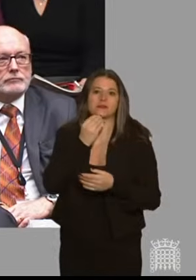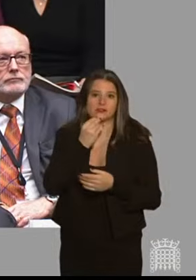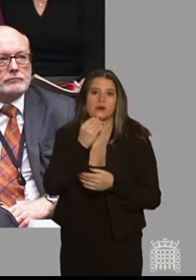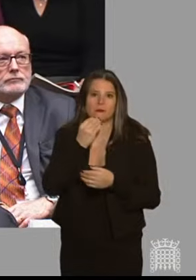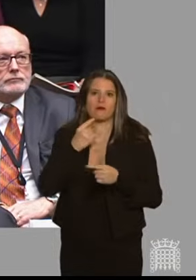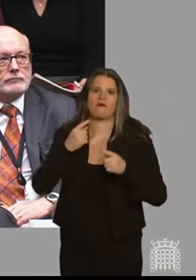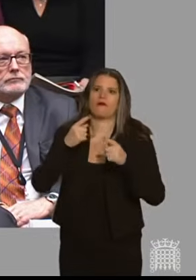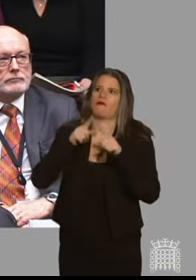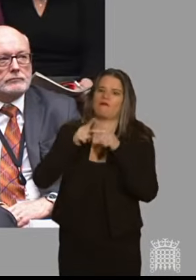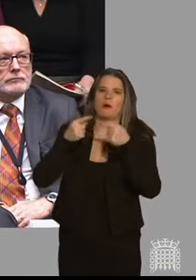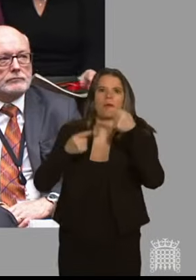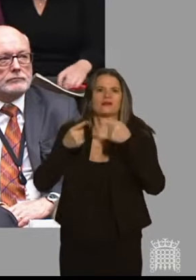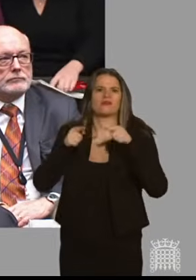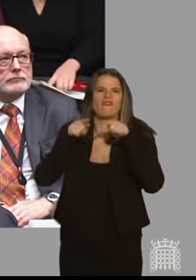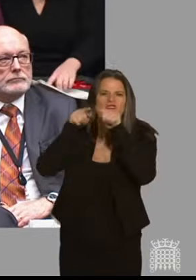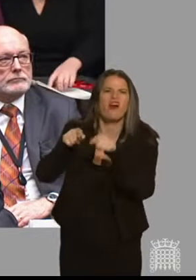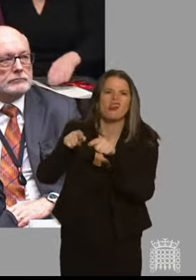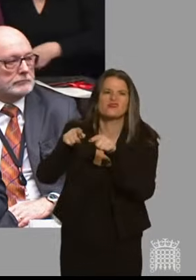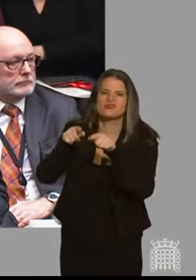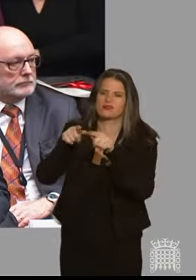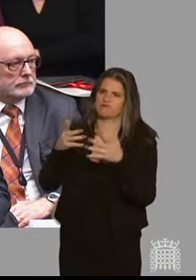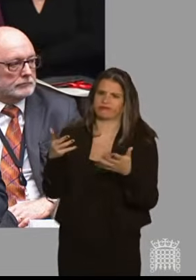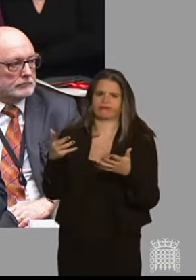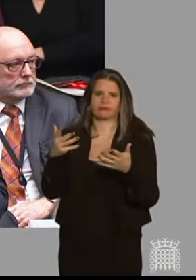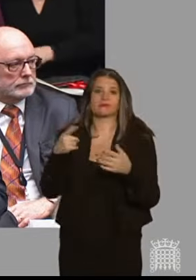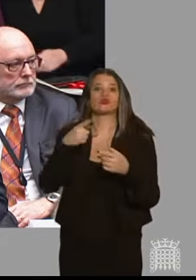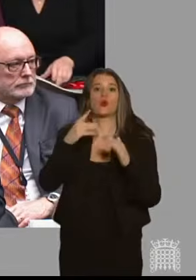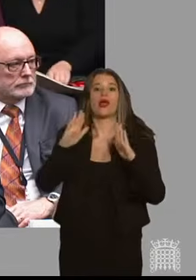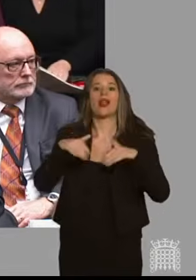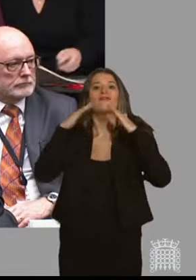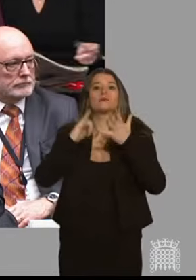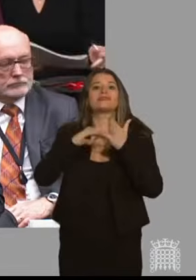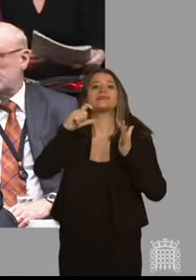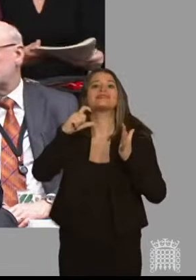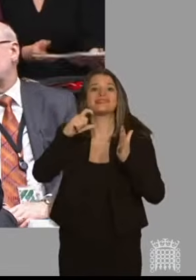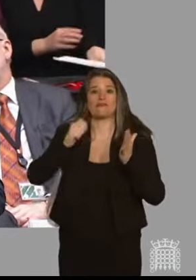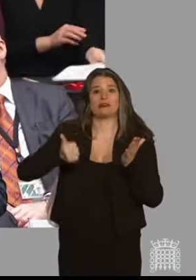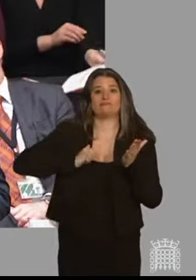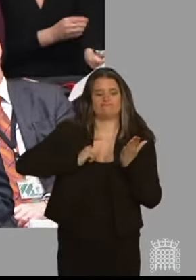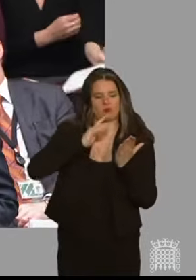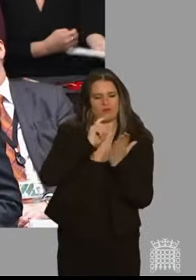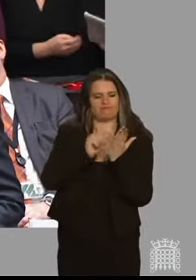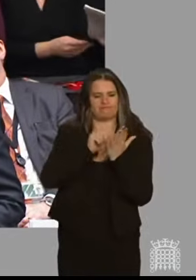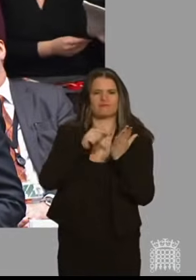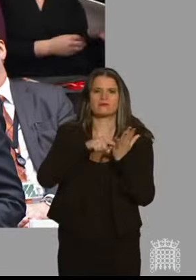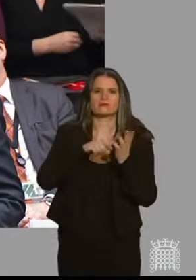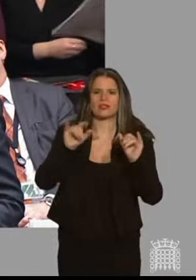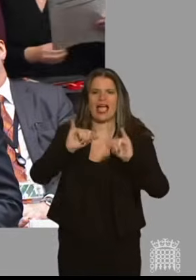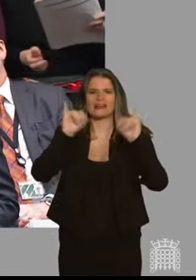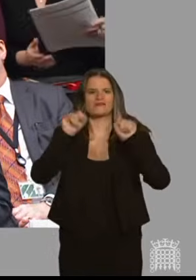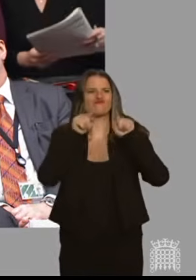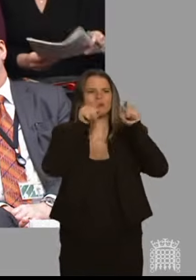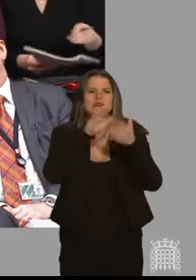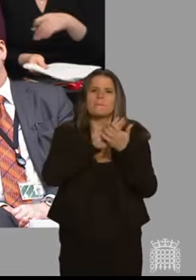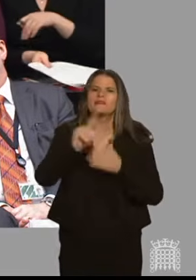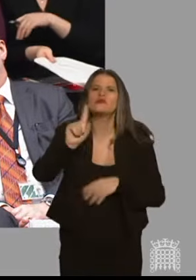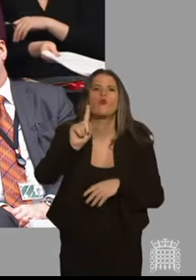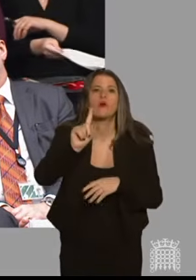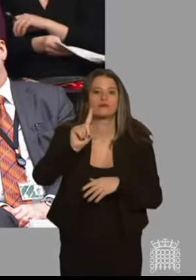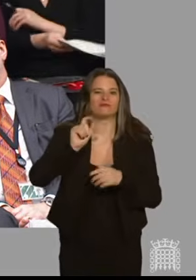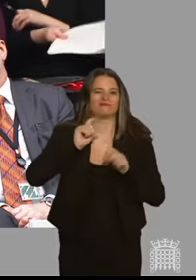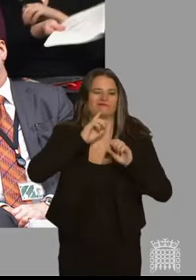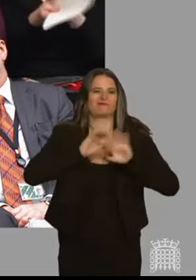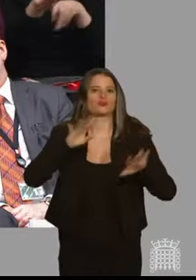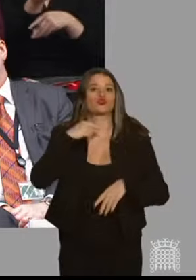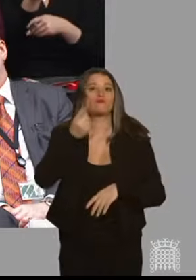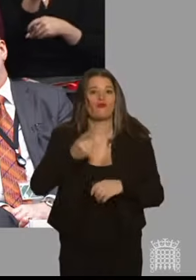theories about Islamists and Muslims taking over Britain, shouldn't the Prime Minister's priority be getting his own house